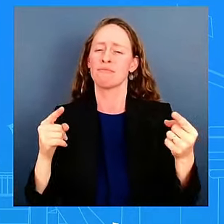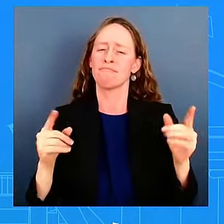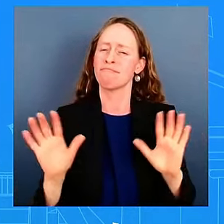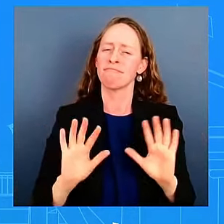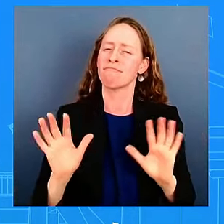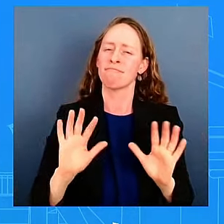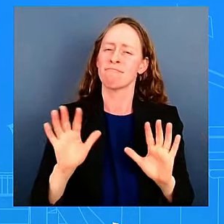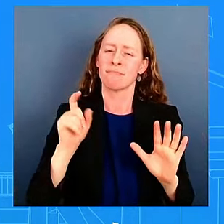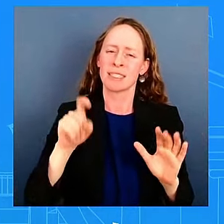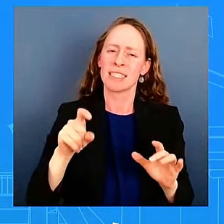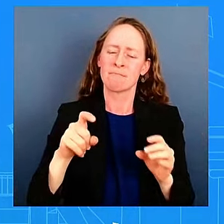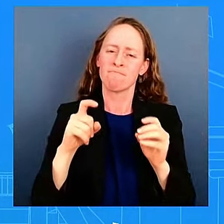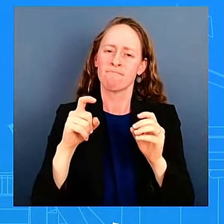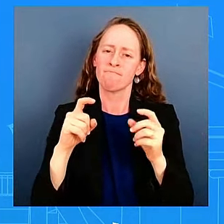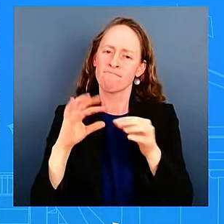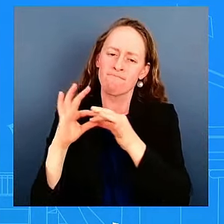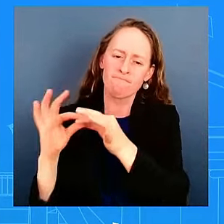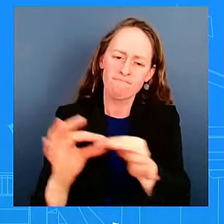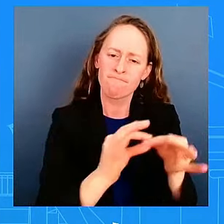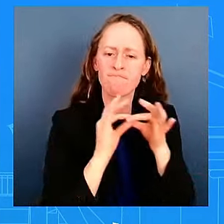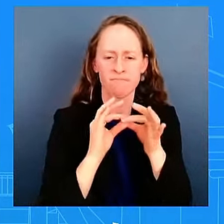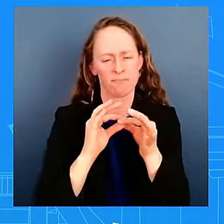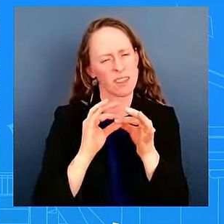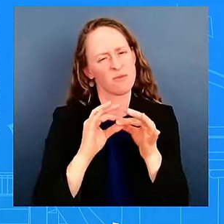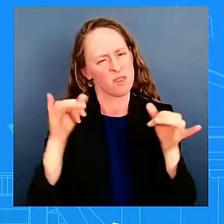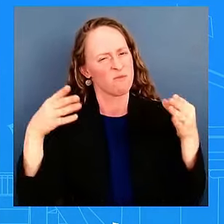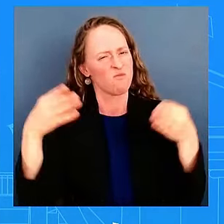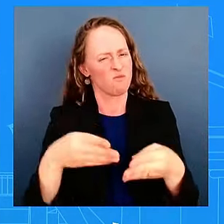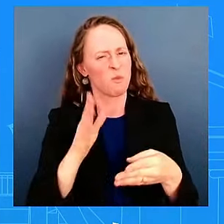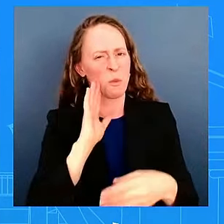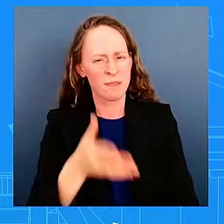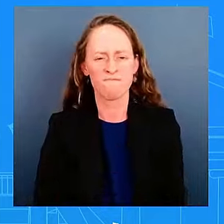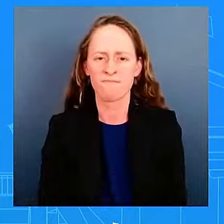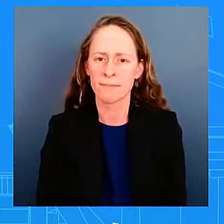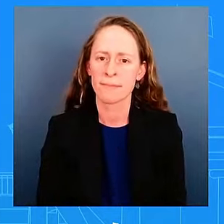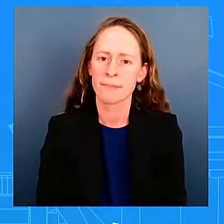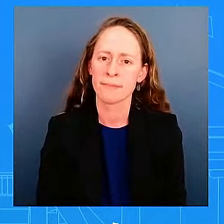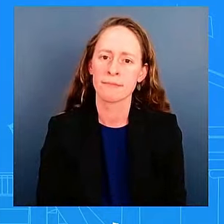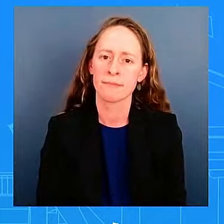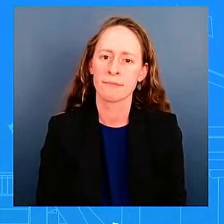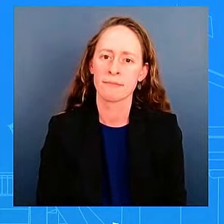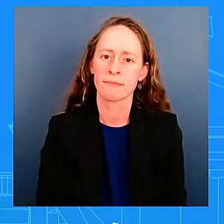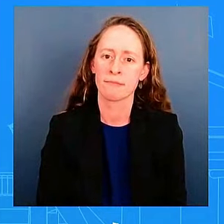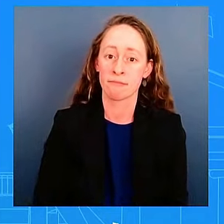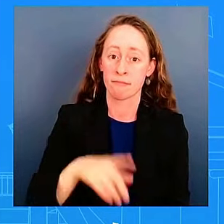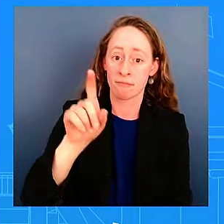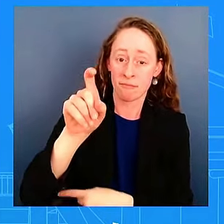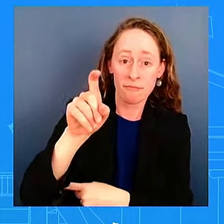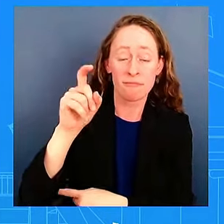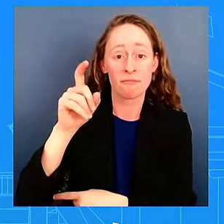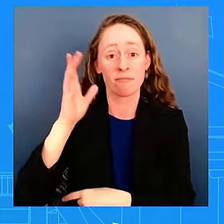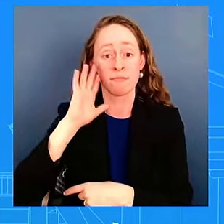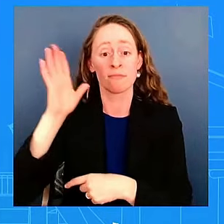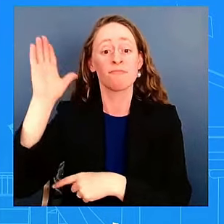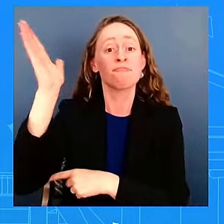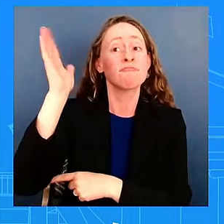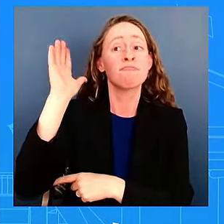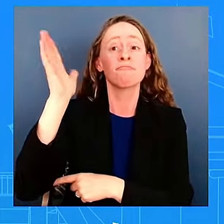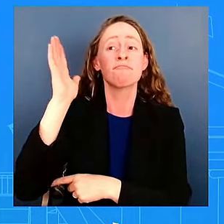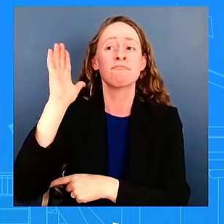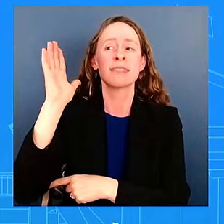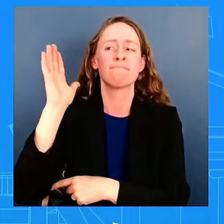that's what the president's going to focus on right now. So will his messaging change this week? His messaging is going to be really clear. He's going to continue to engage with the American people. That's what you're going to